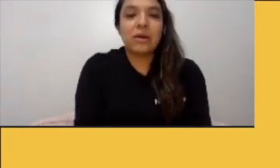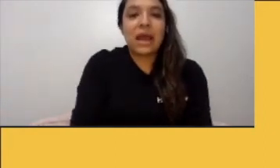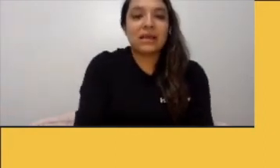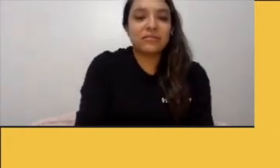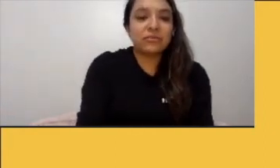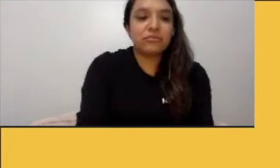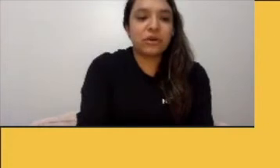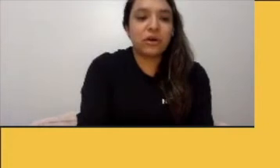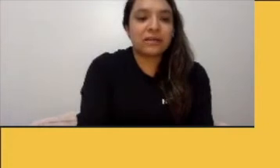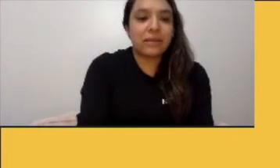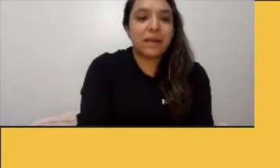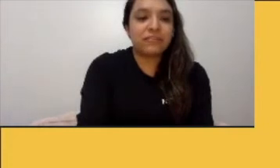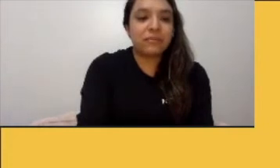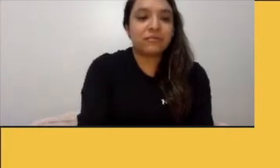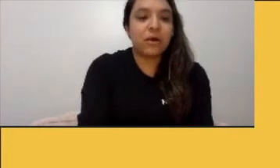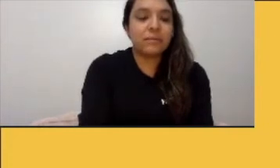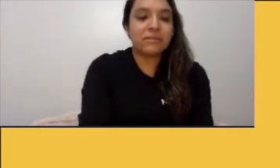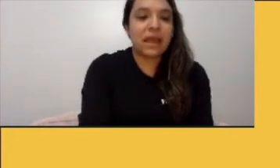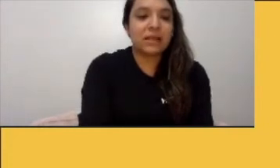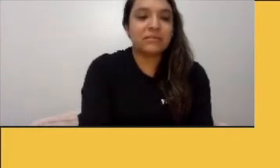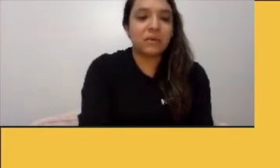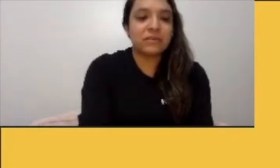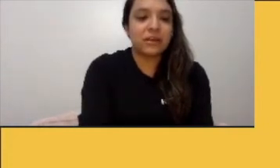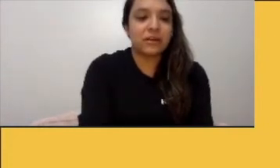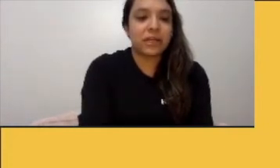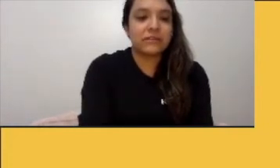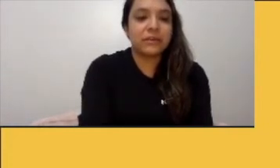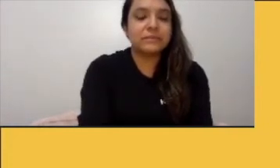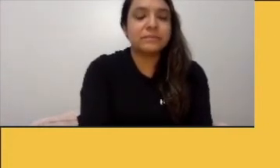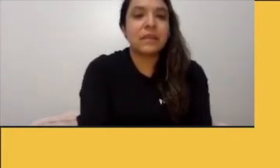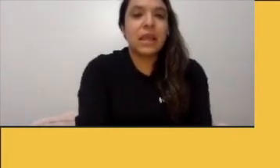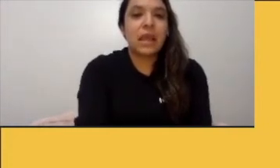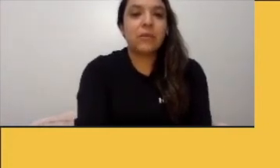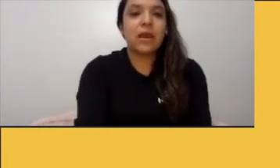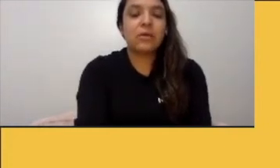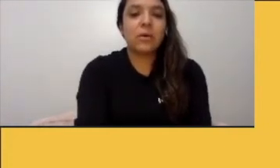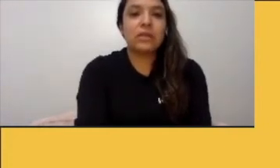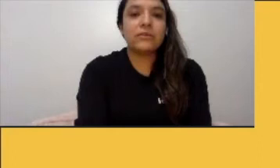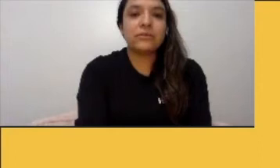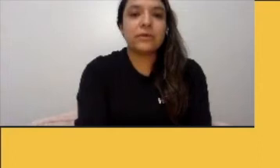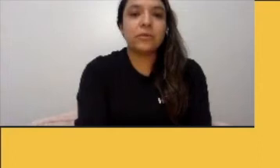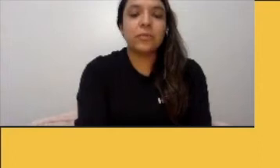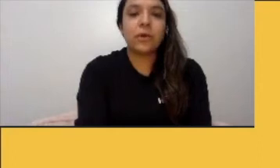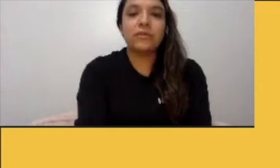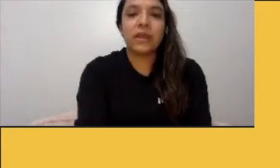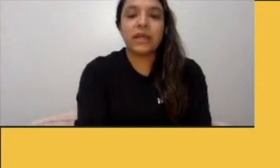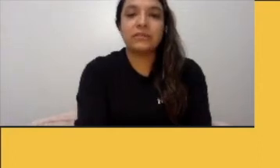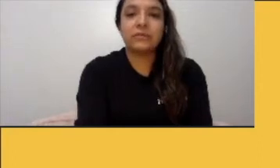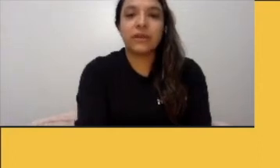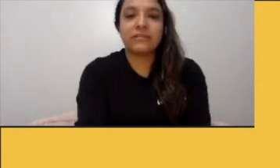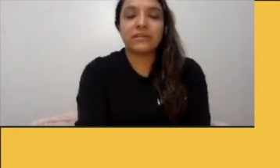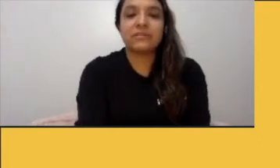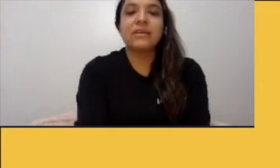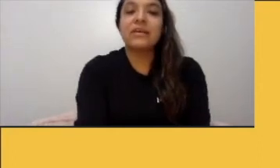Now, as usual, as I mentioned before, Miss Aguilar is going to get her laser, and we are going to scoop words